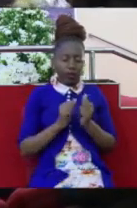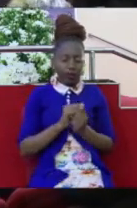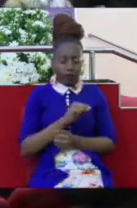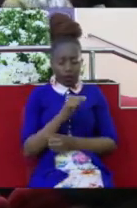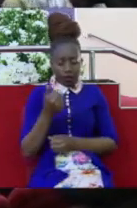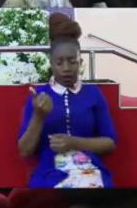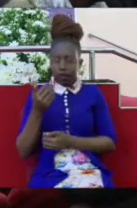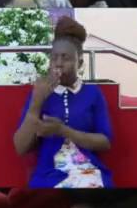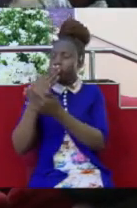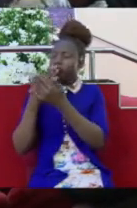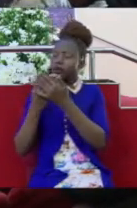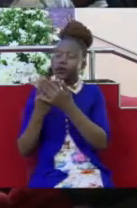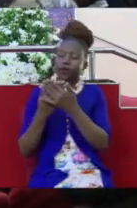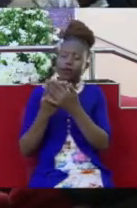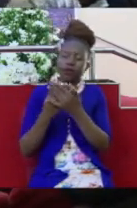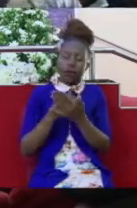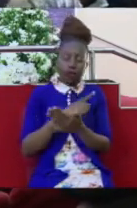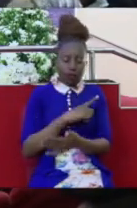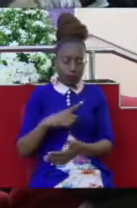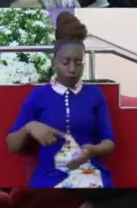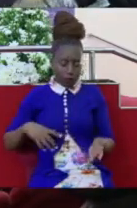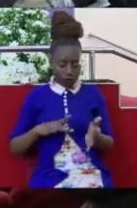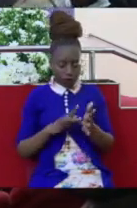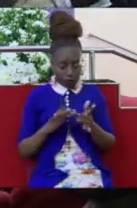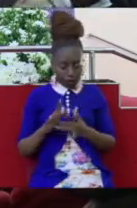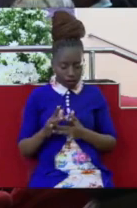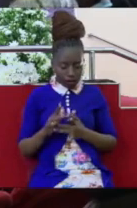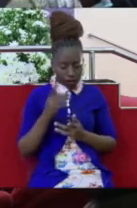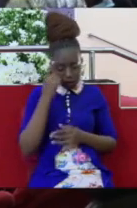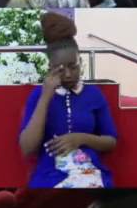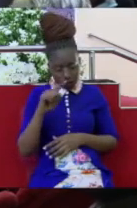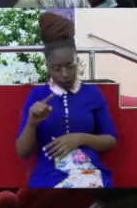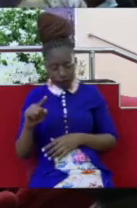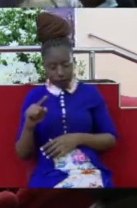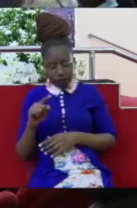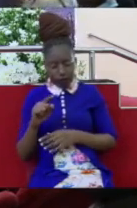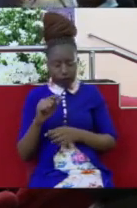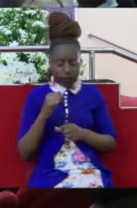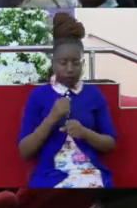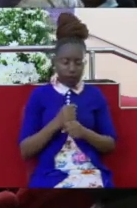Thank you, Lord Jesus. Thank you, Lord Jesus. For the supernatural work. For the supernatural work that